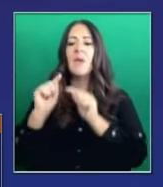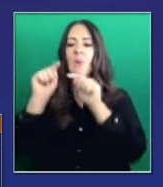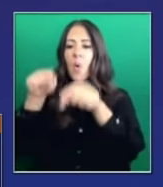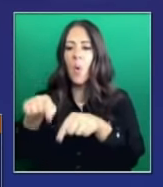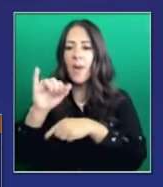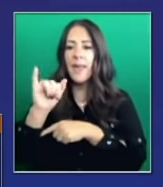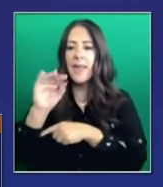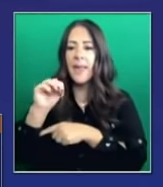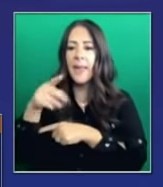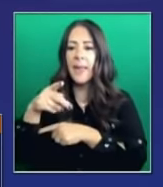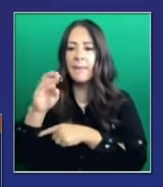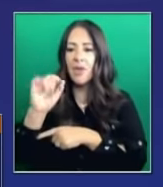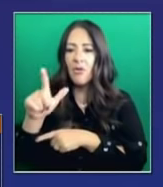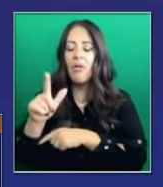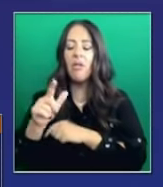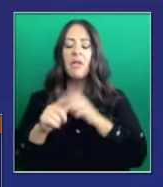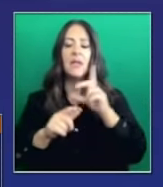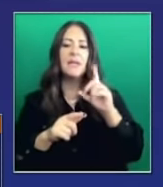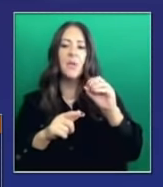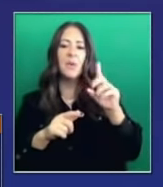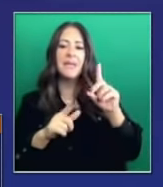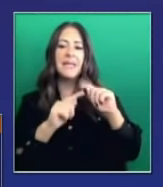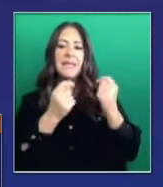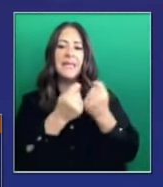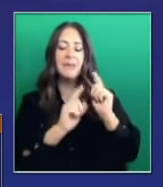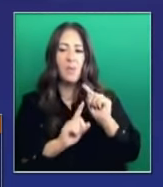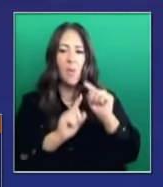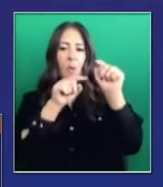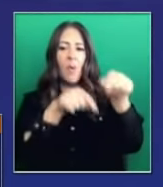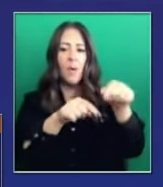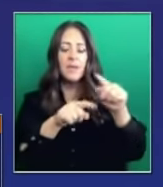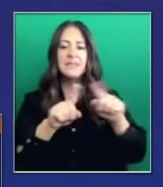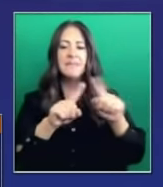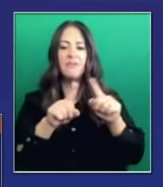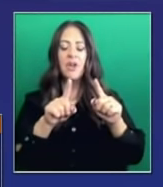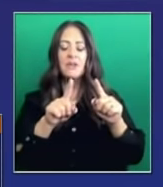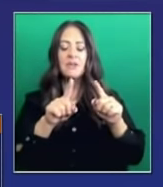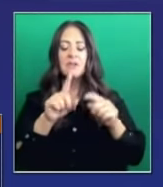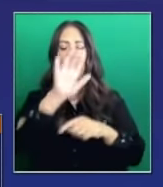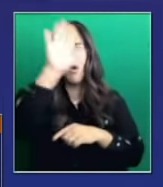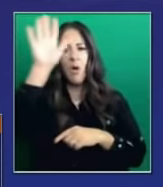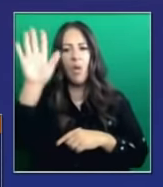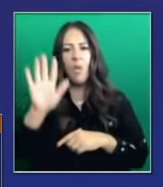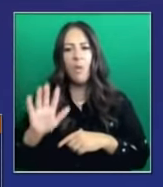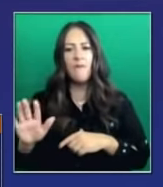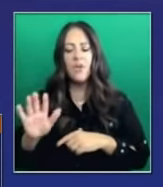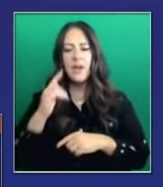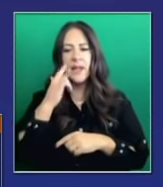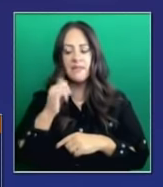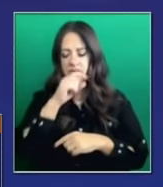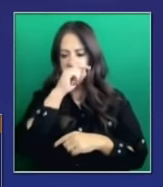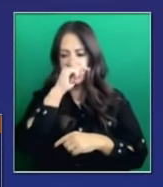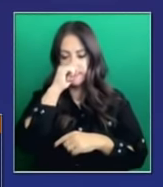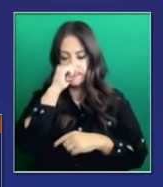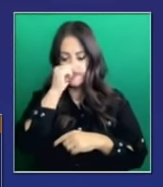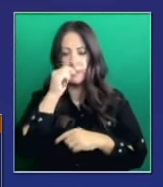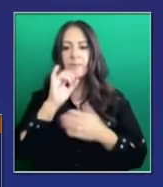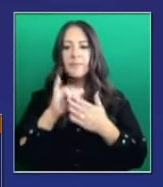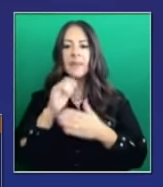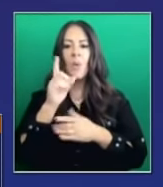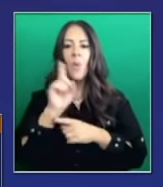DOD teams that we want to get into different parts of the state. This is specific examples of some of the areas where we are providing